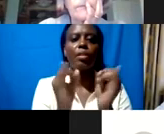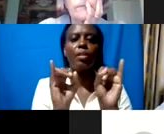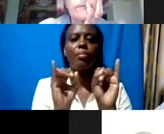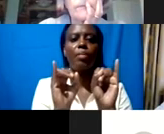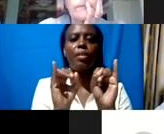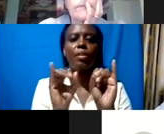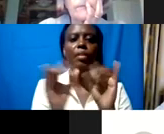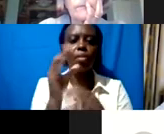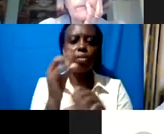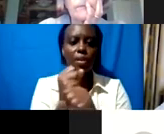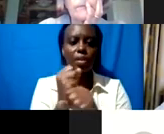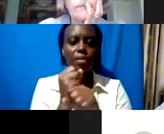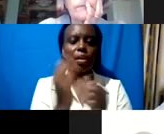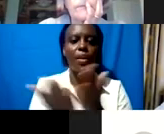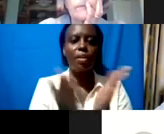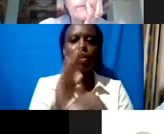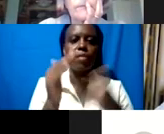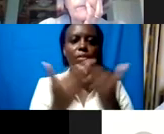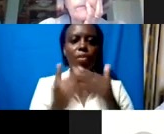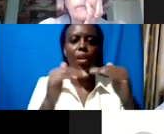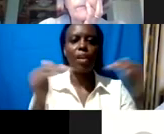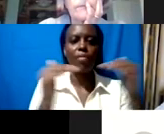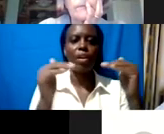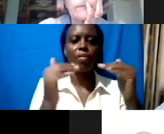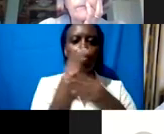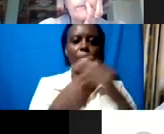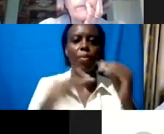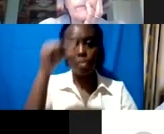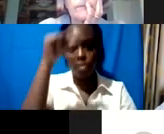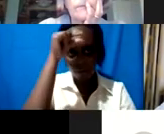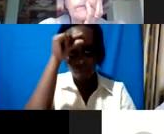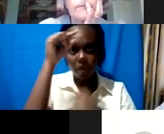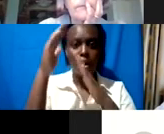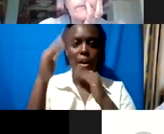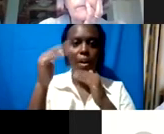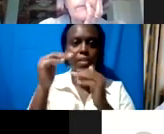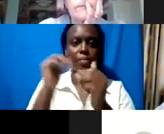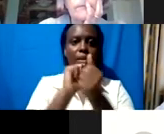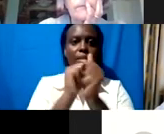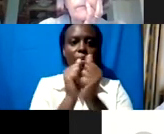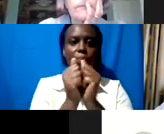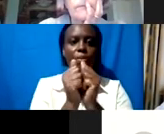entity and serves all both levels of government. And one would have expected amendments that